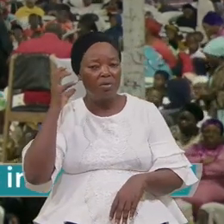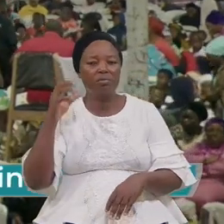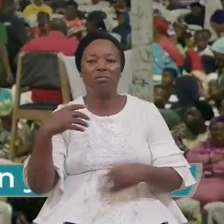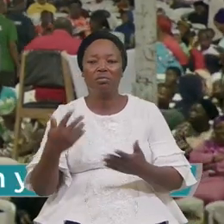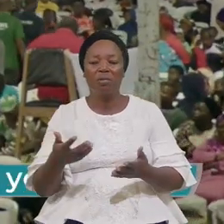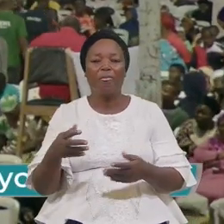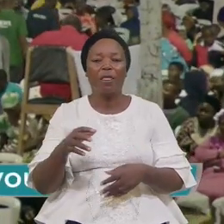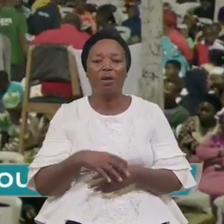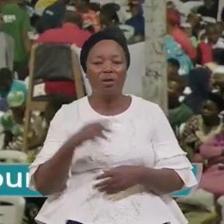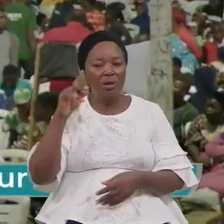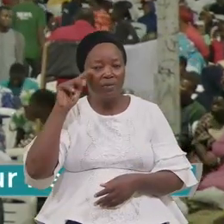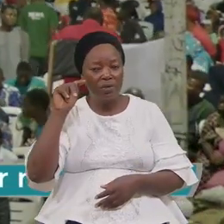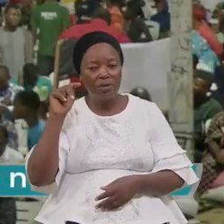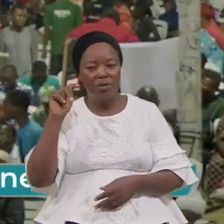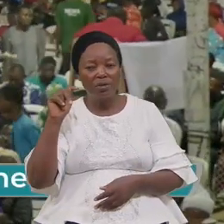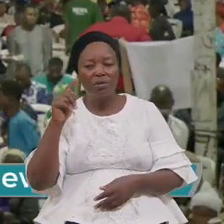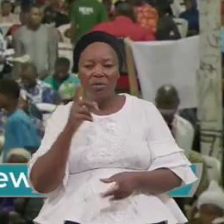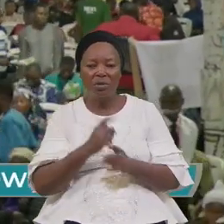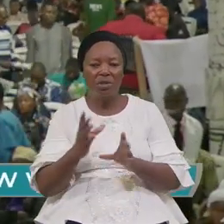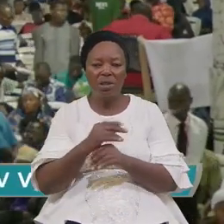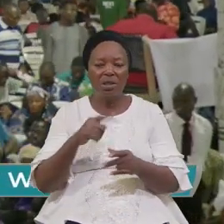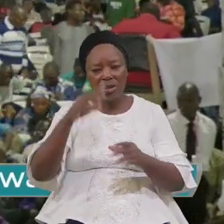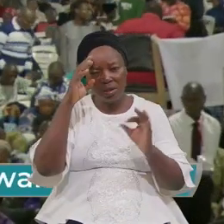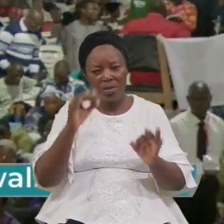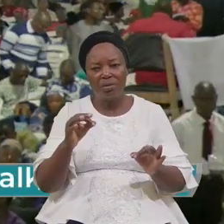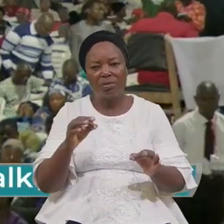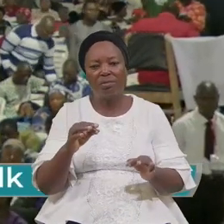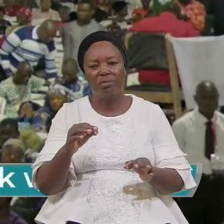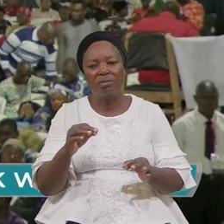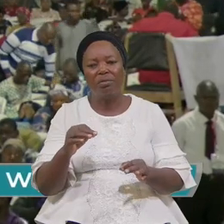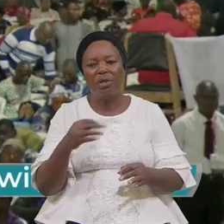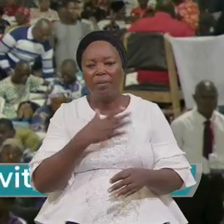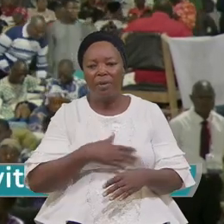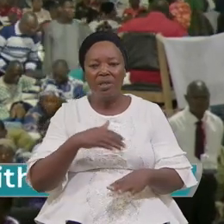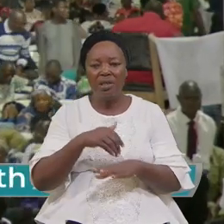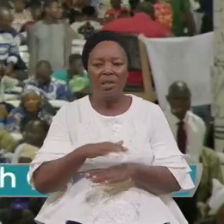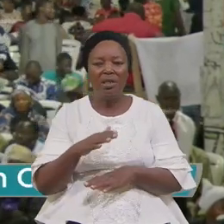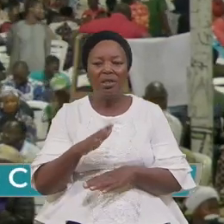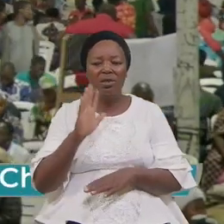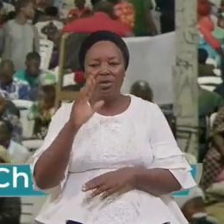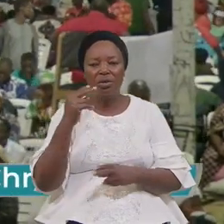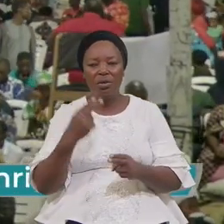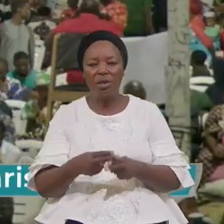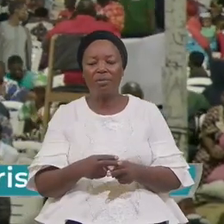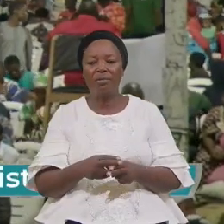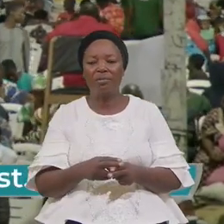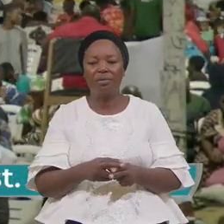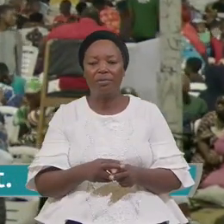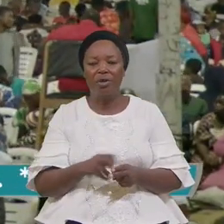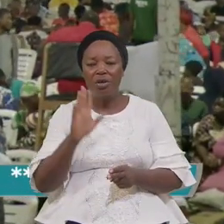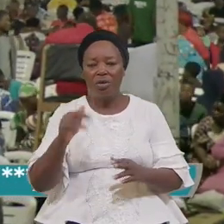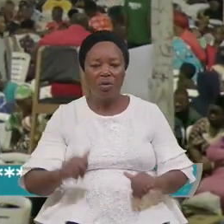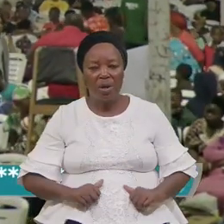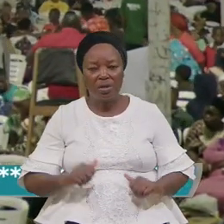you are listening on television, I have taken this decision this evening, please send your name, your